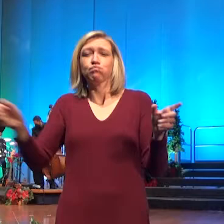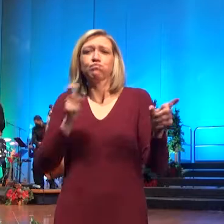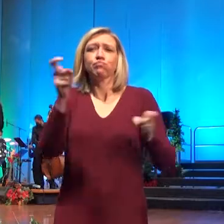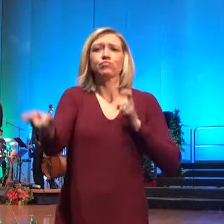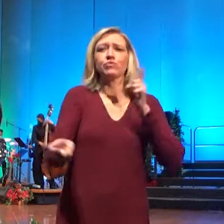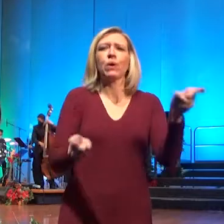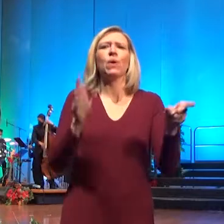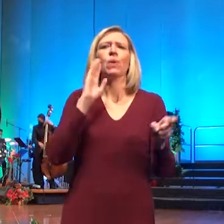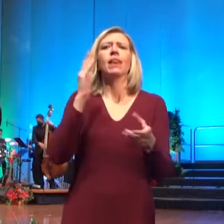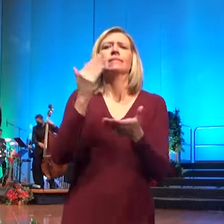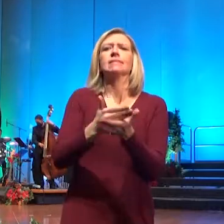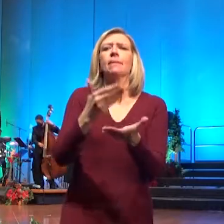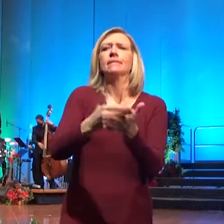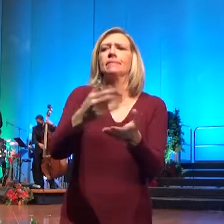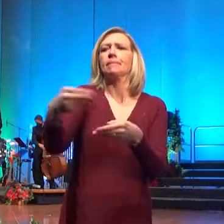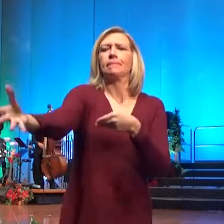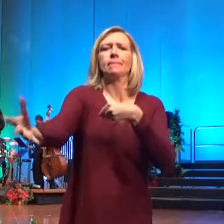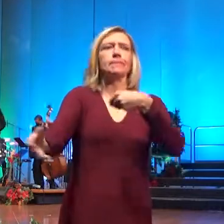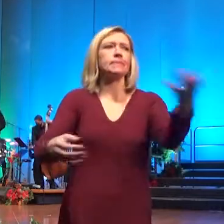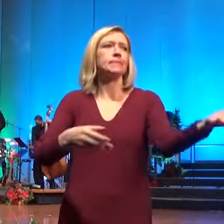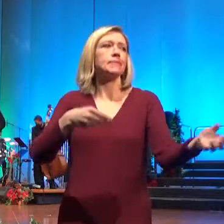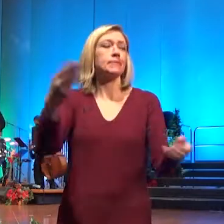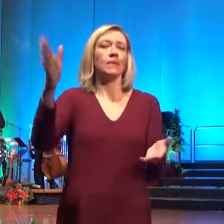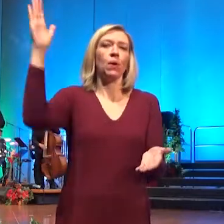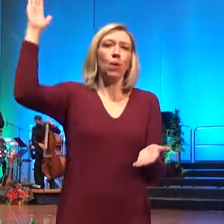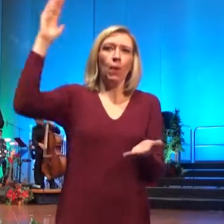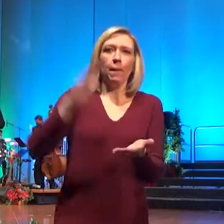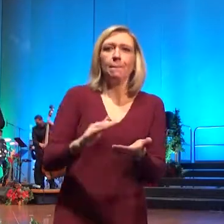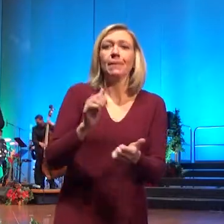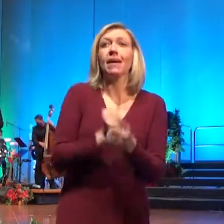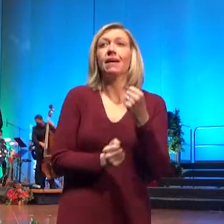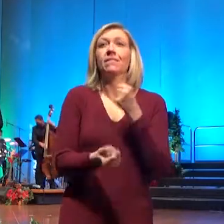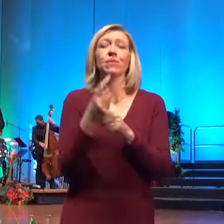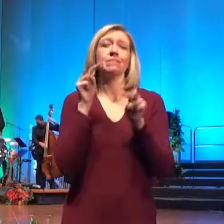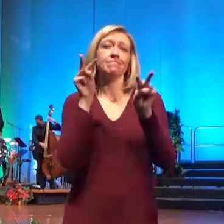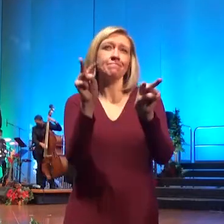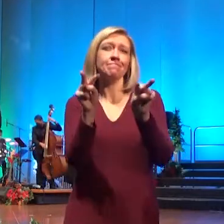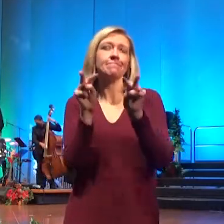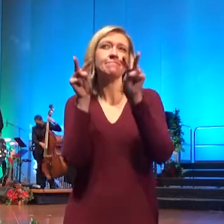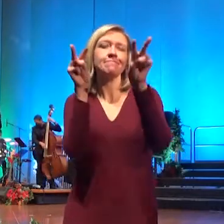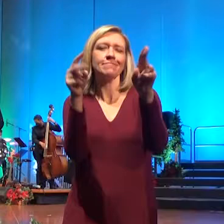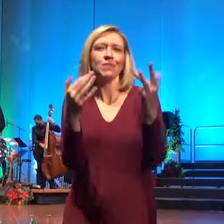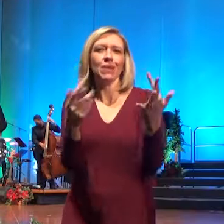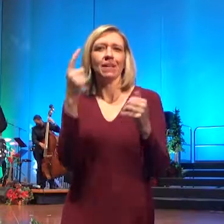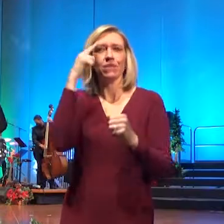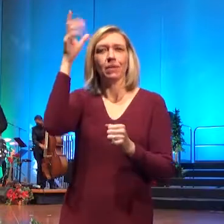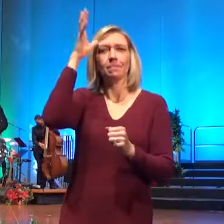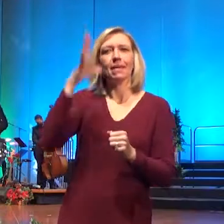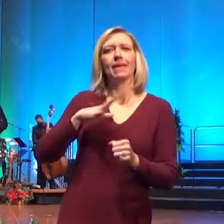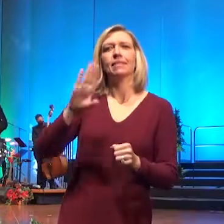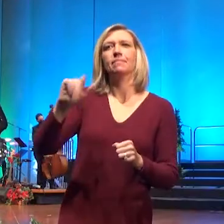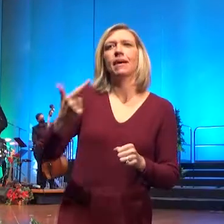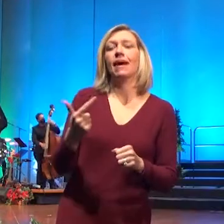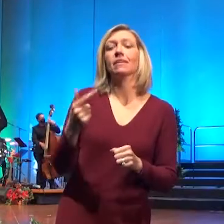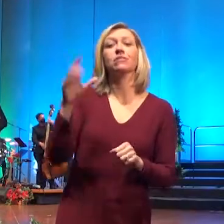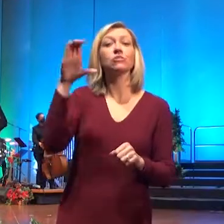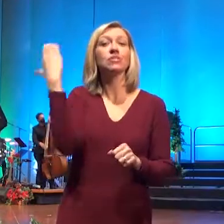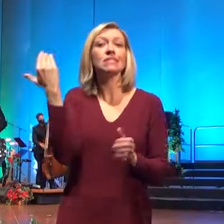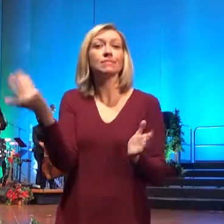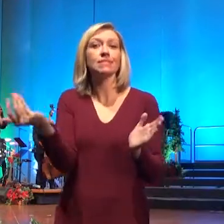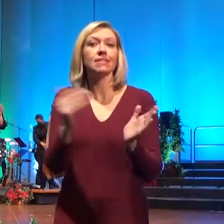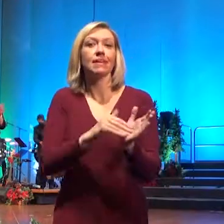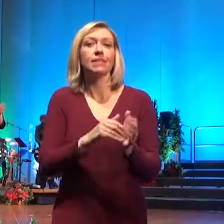got stuff to drop at every stop of the way. Everybody's waiting for the man with the back, 'cause Christmas is